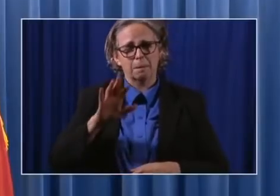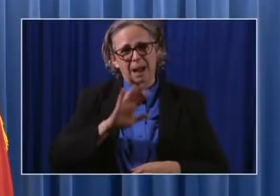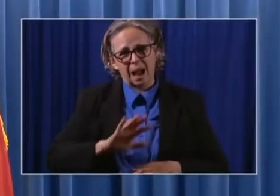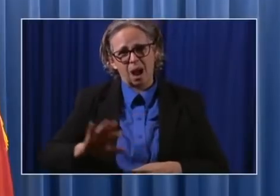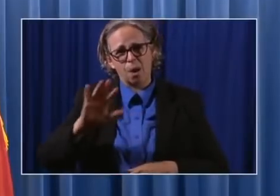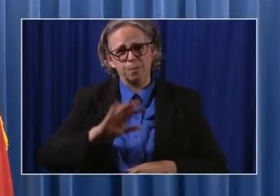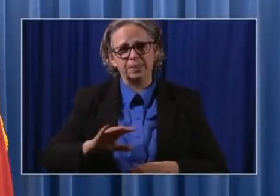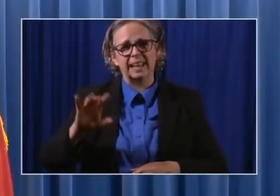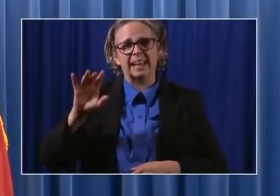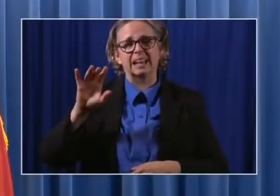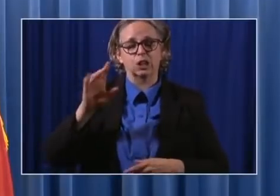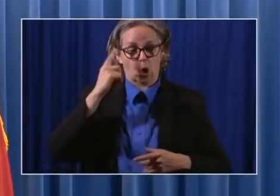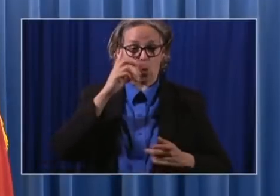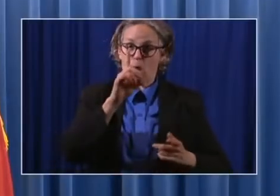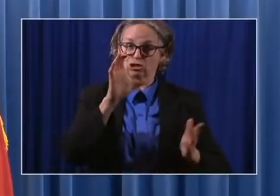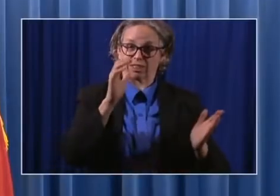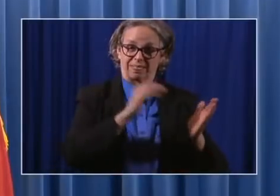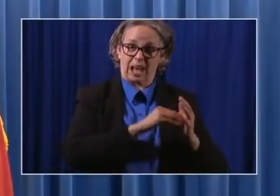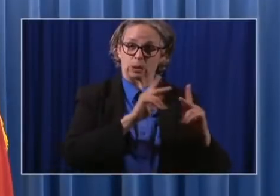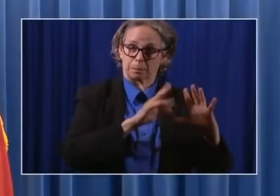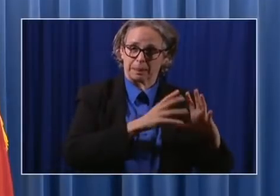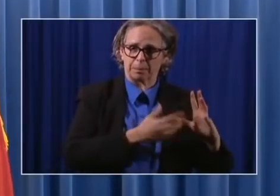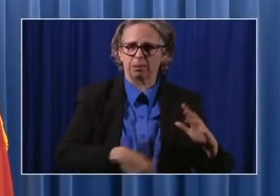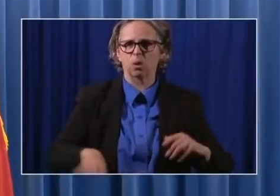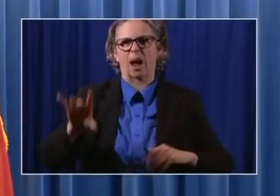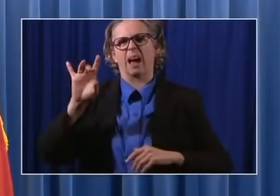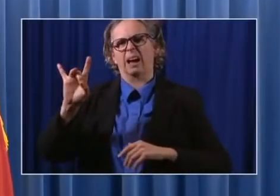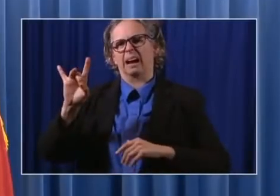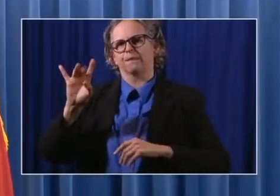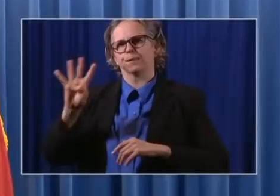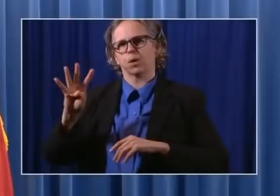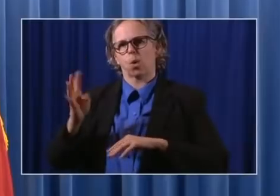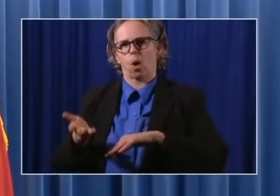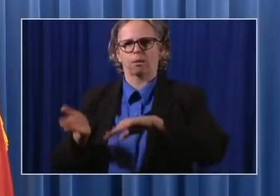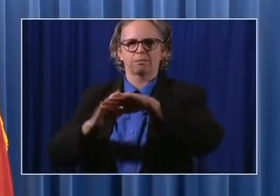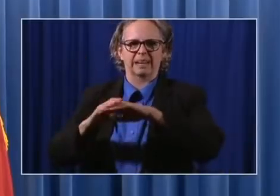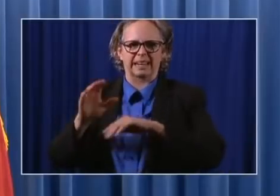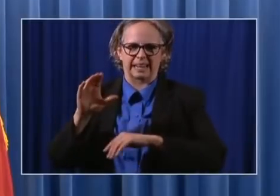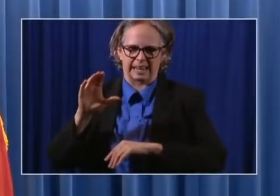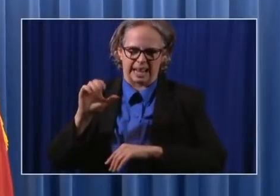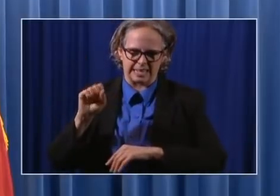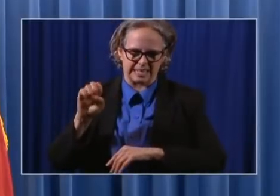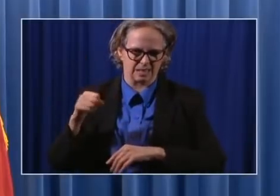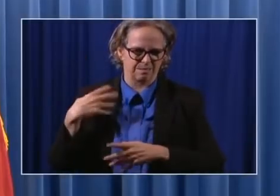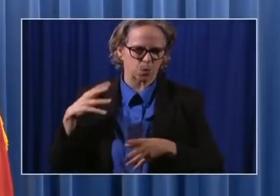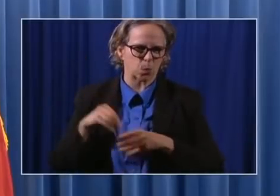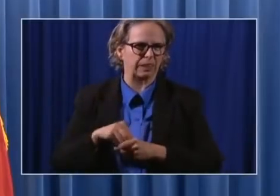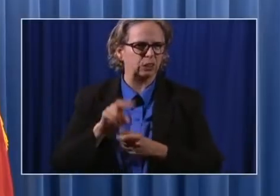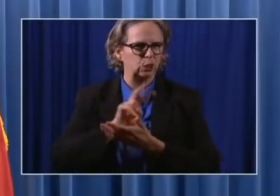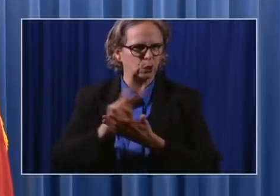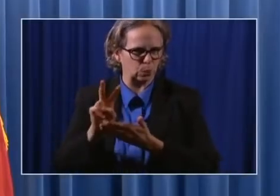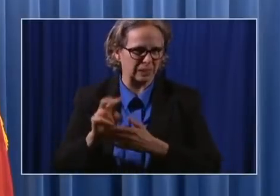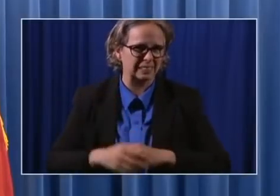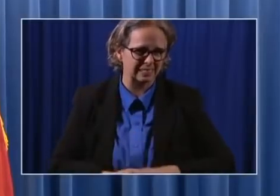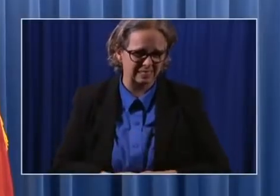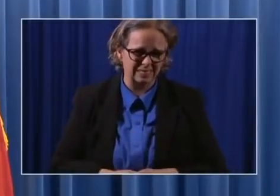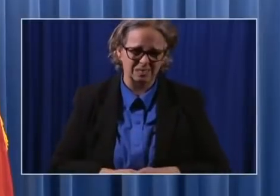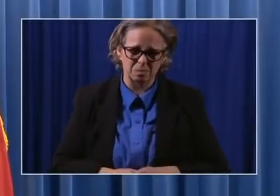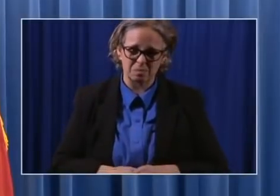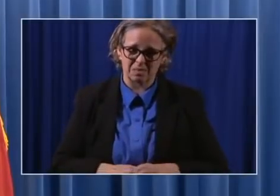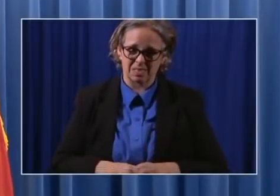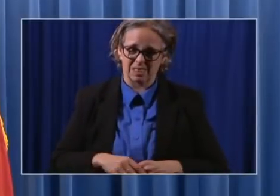cases per 100,000 residents in the past 2 weeks. This is the first week that Clark County is being designated as